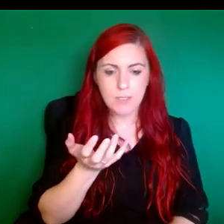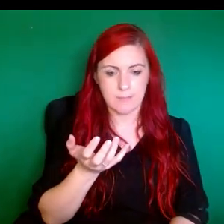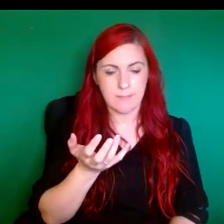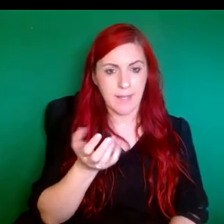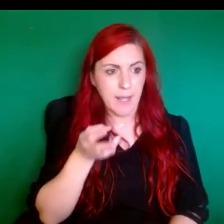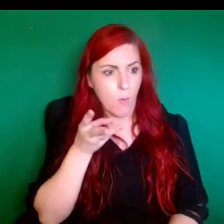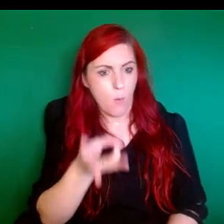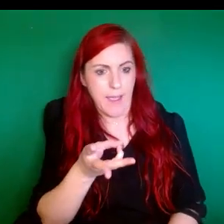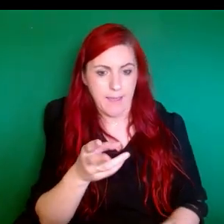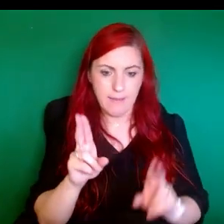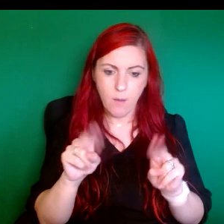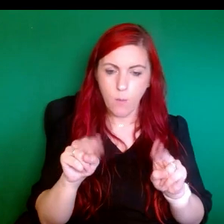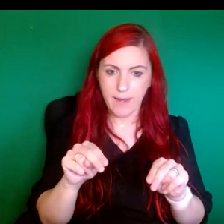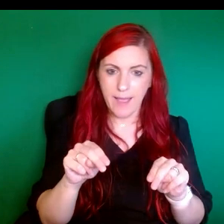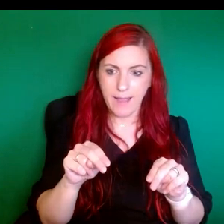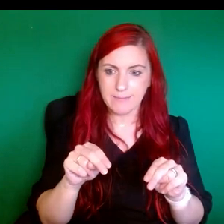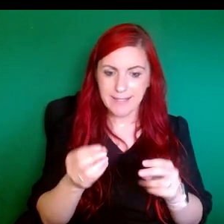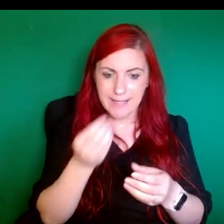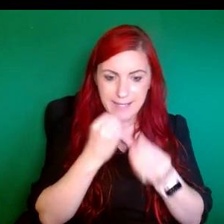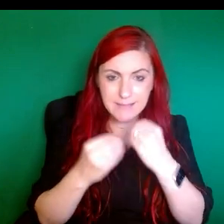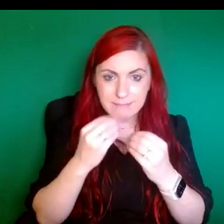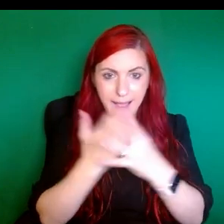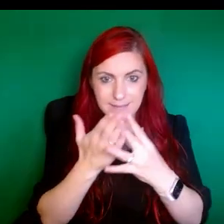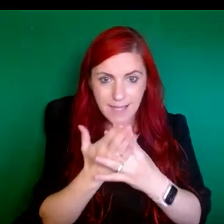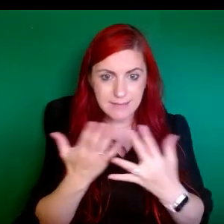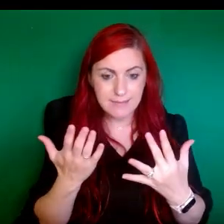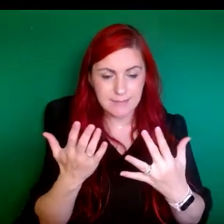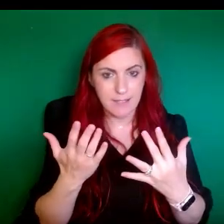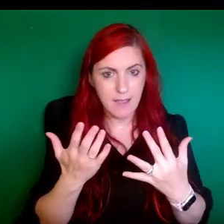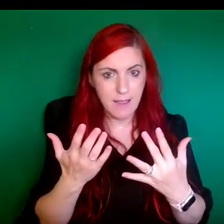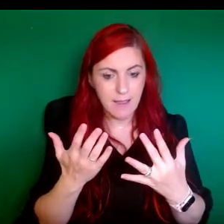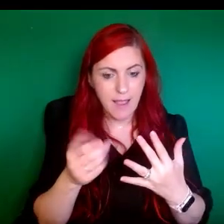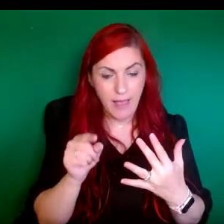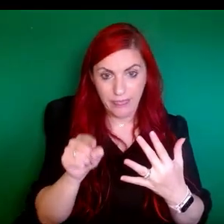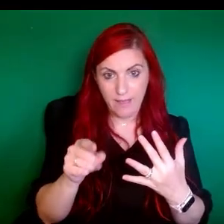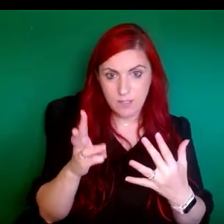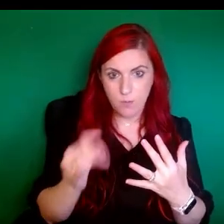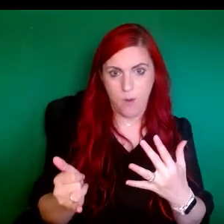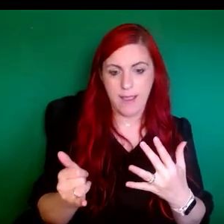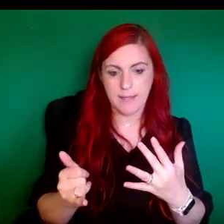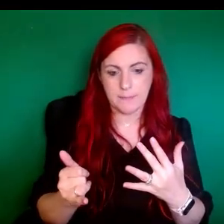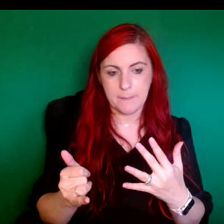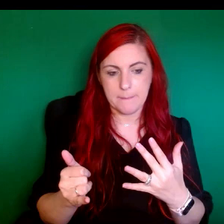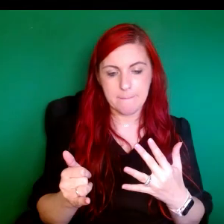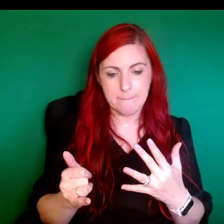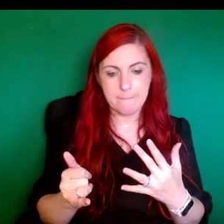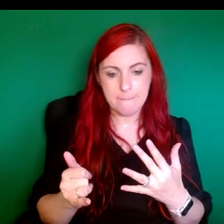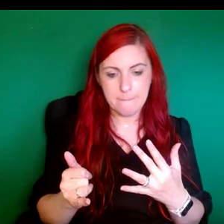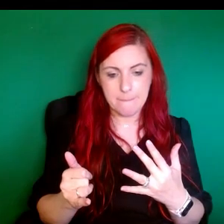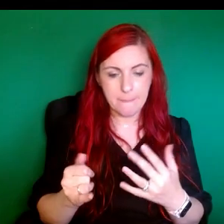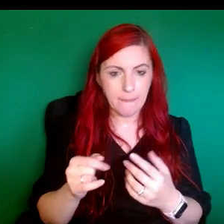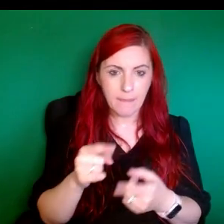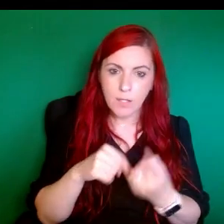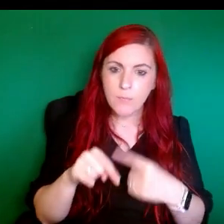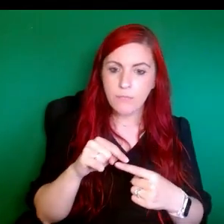and access it. And that's why our Meals for Health social enterprise has